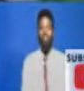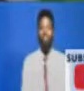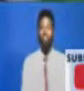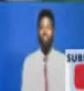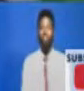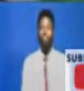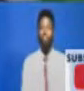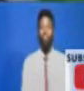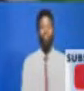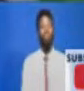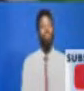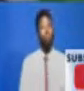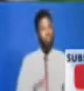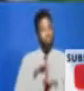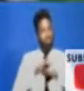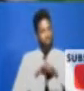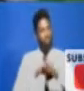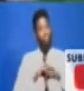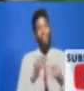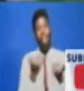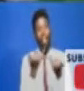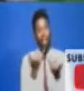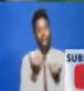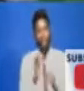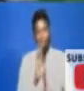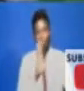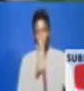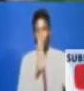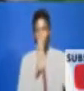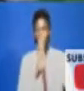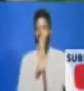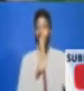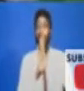What are your current and anticipated sources of income?